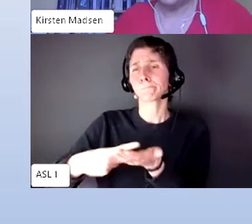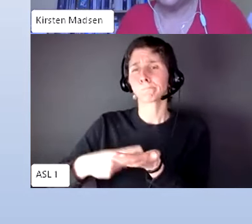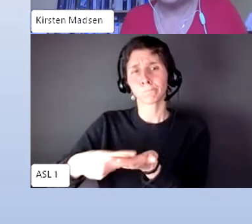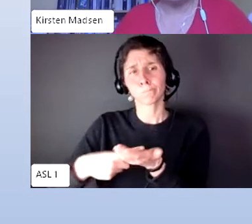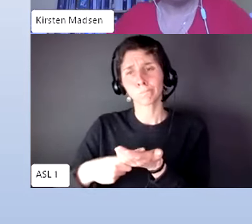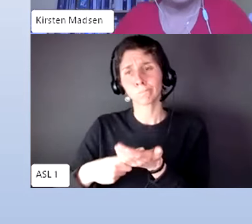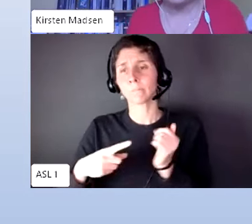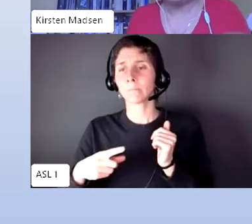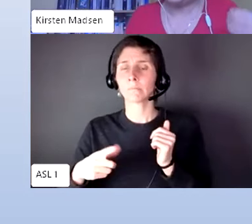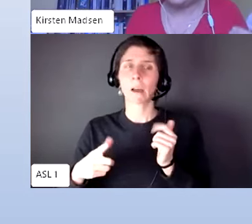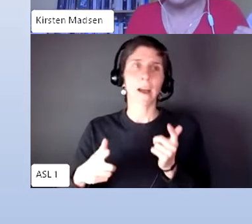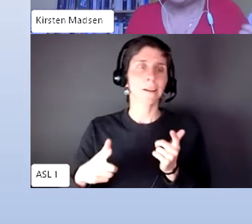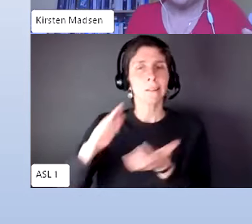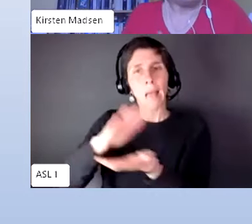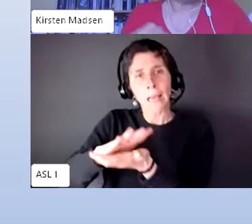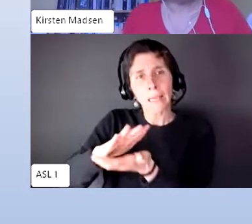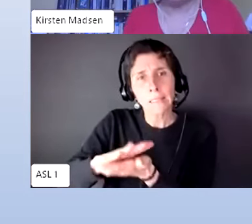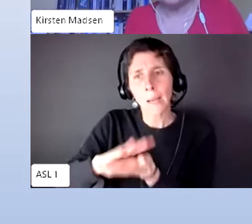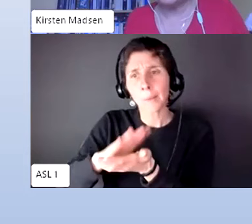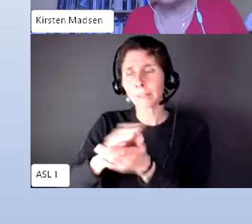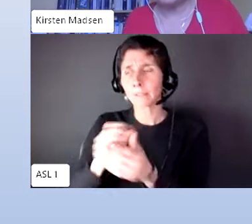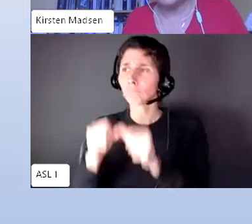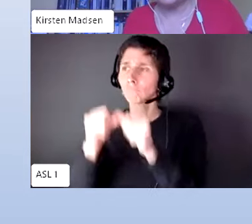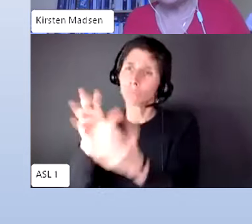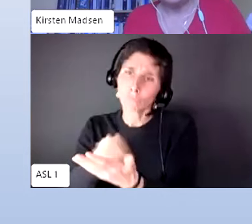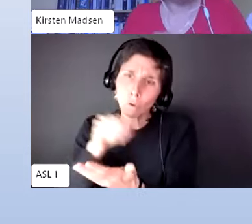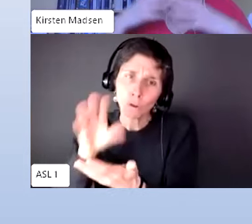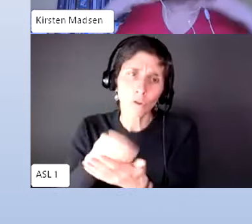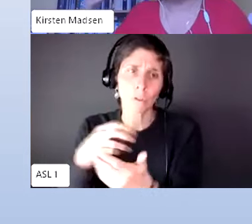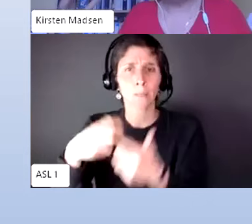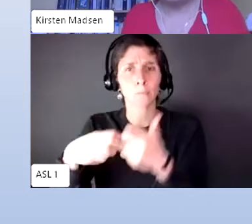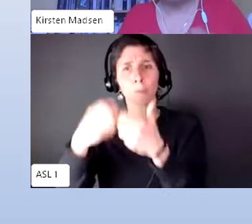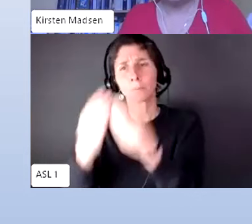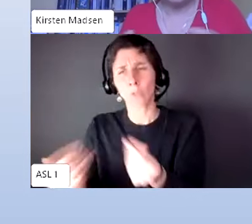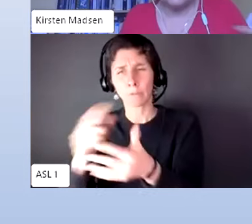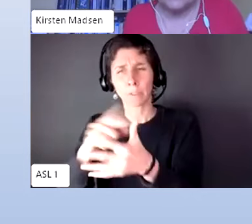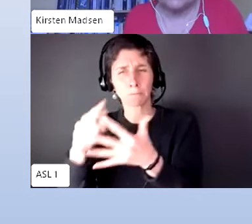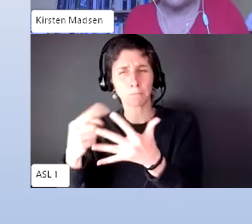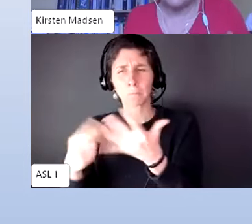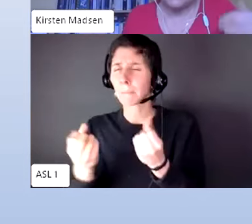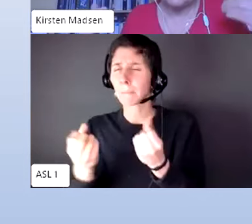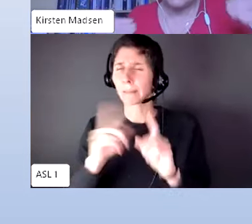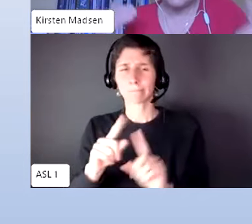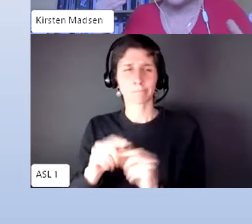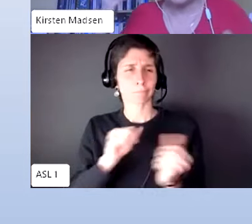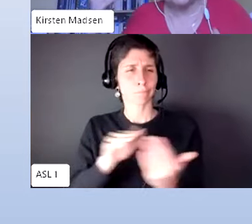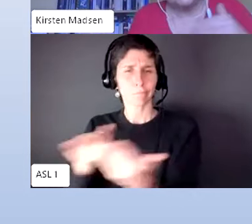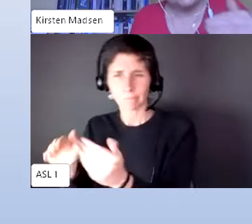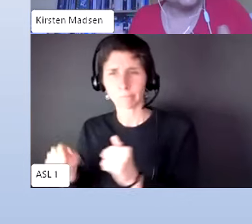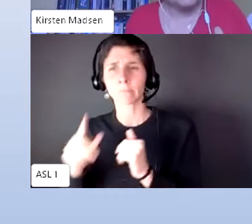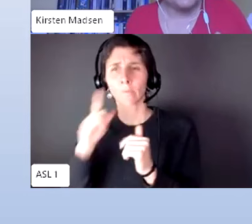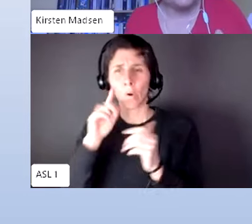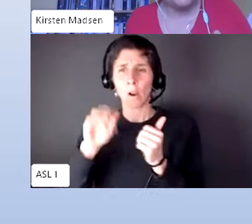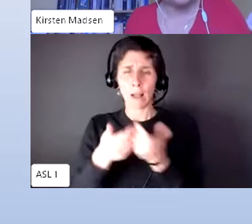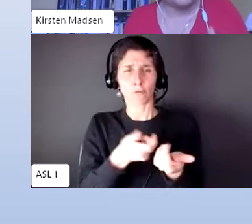lifelong learning and academic, problem solving? There are a multitude of different things and